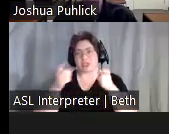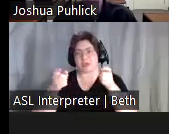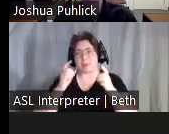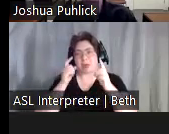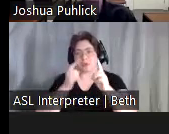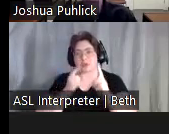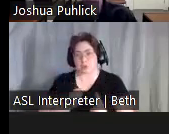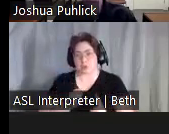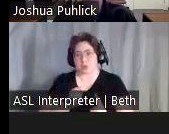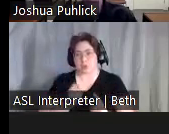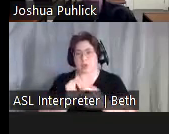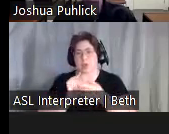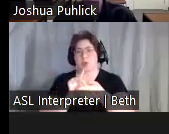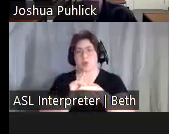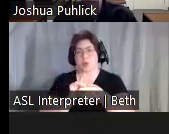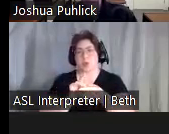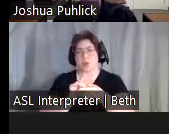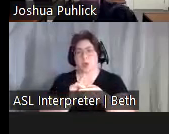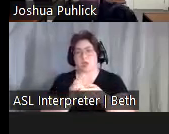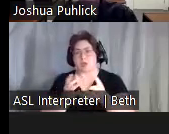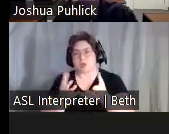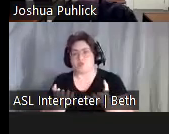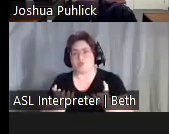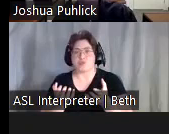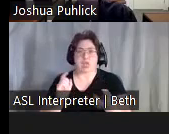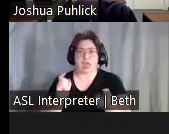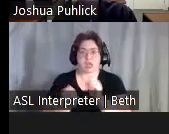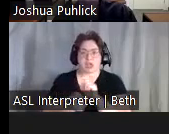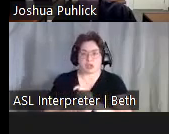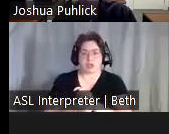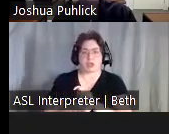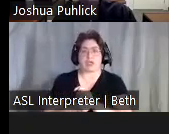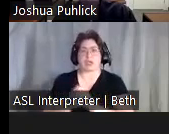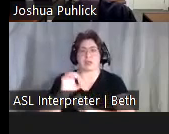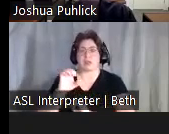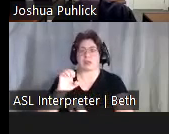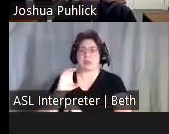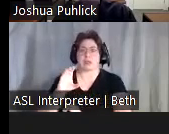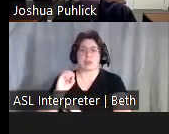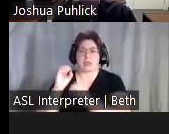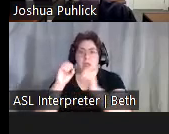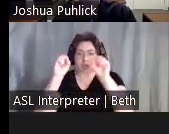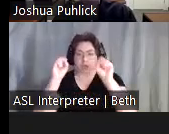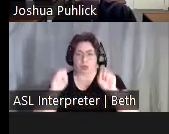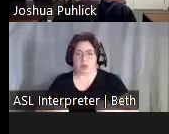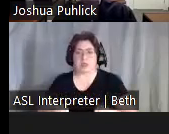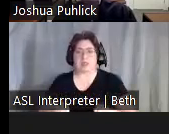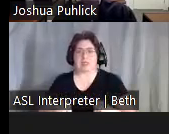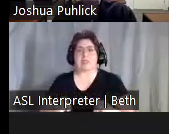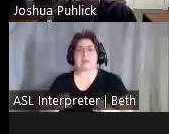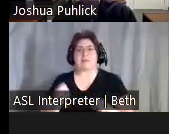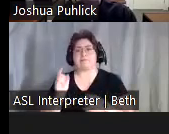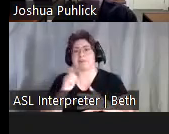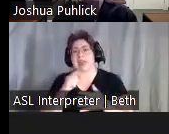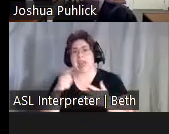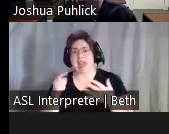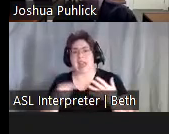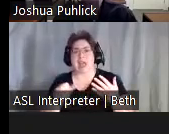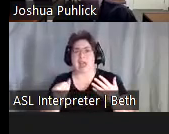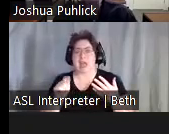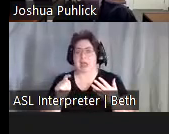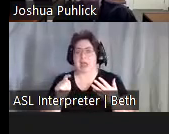in ecosystem attributes and mechanisms for coping with climate change. So on that